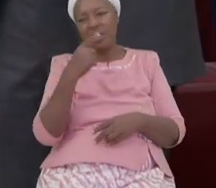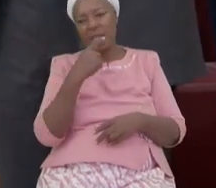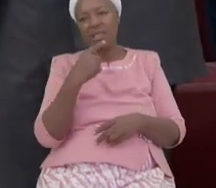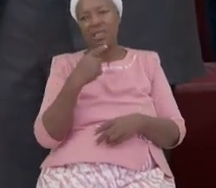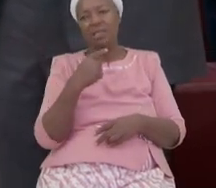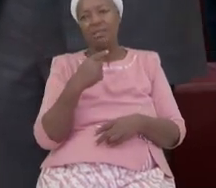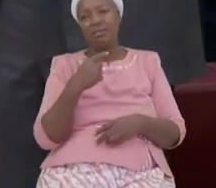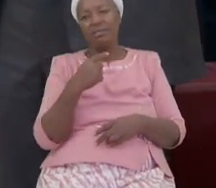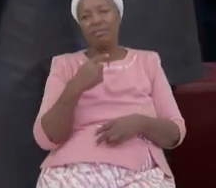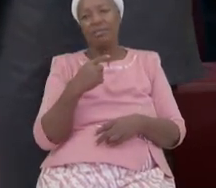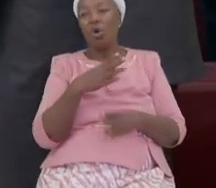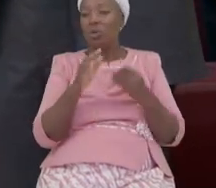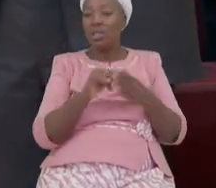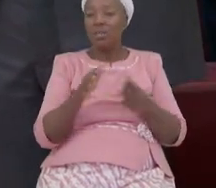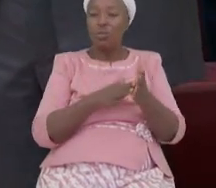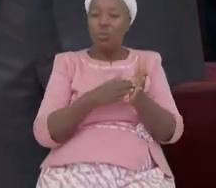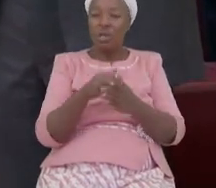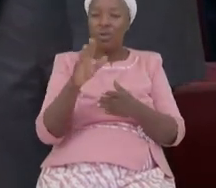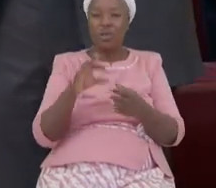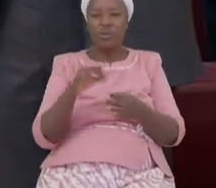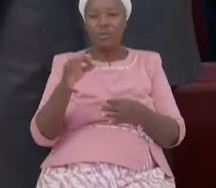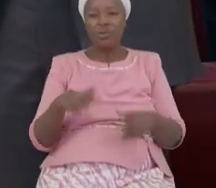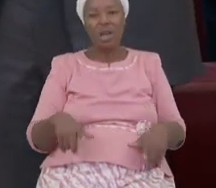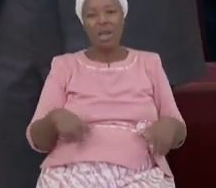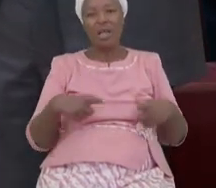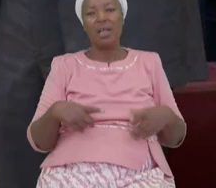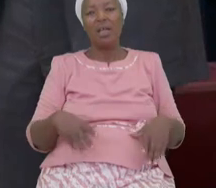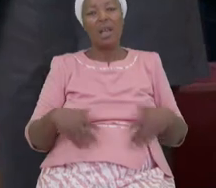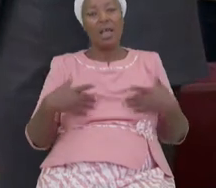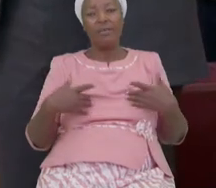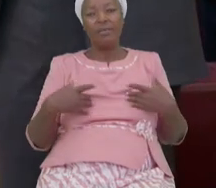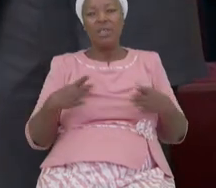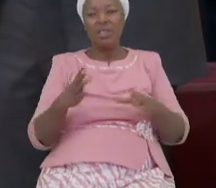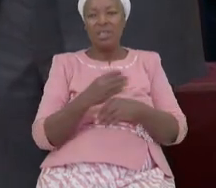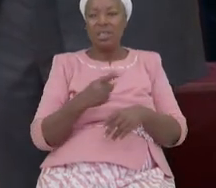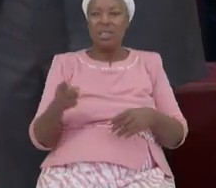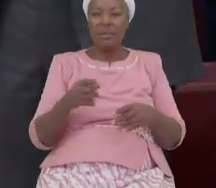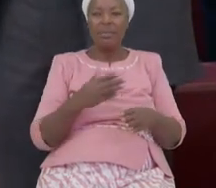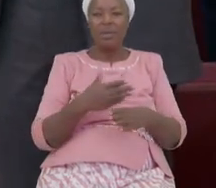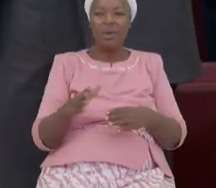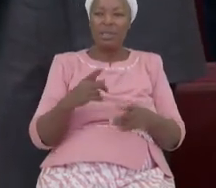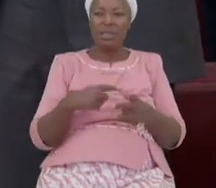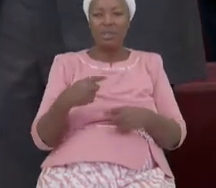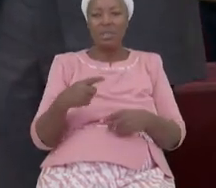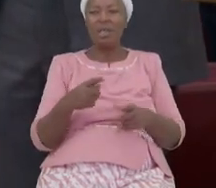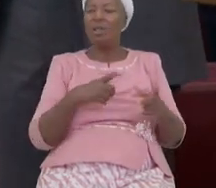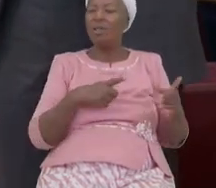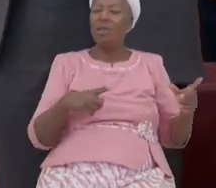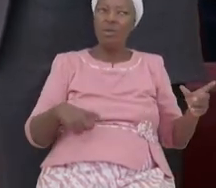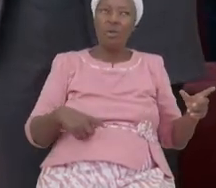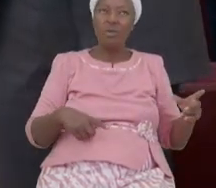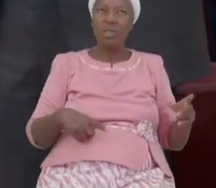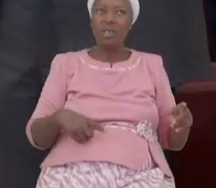that away. I say, Lord, I'll not put